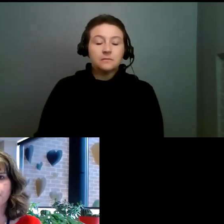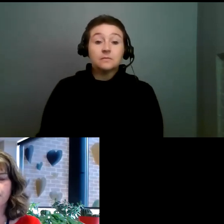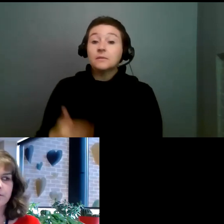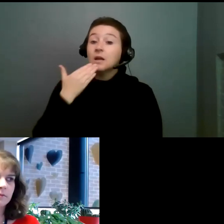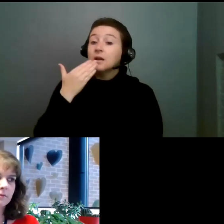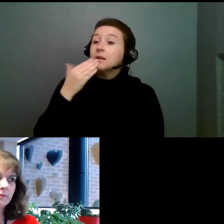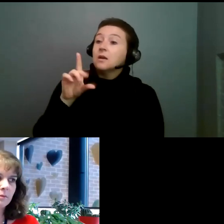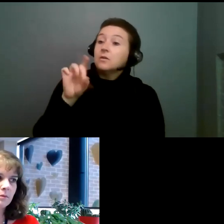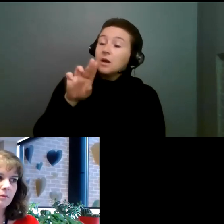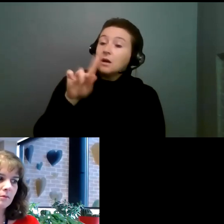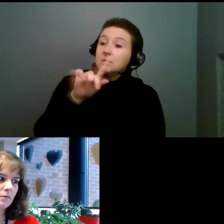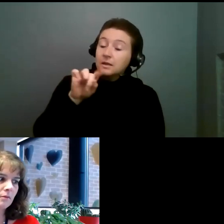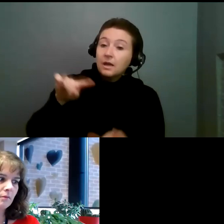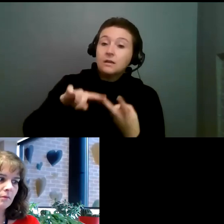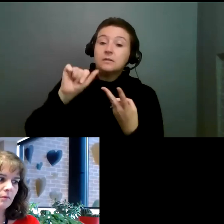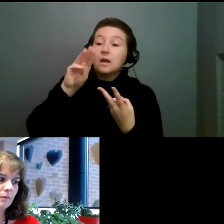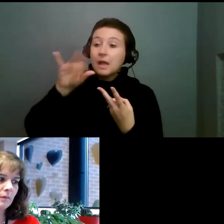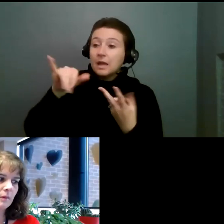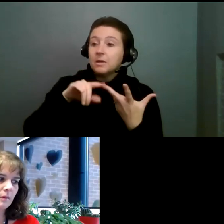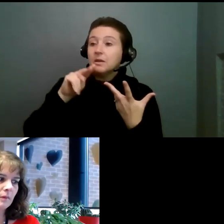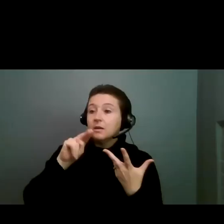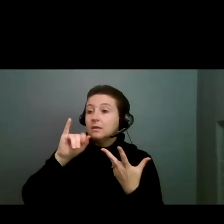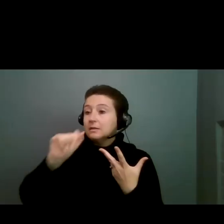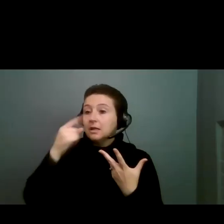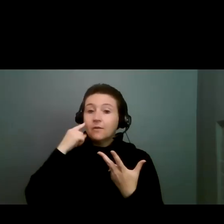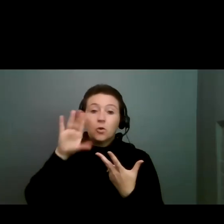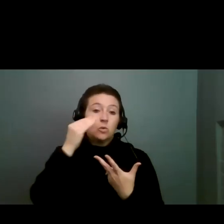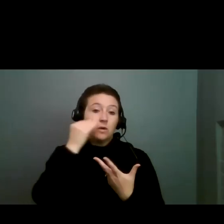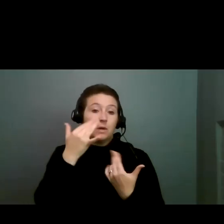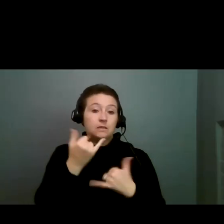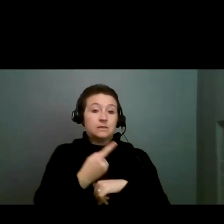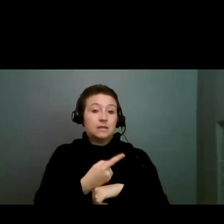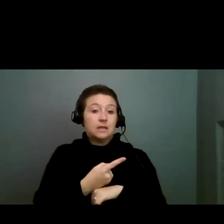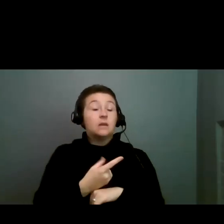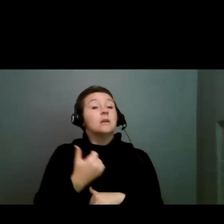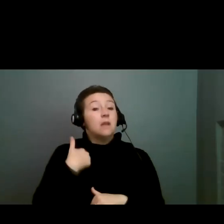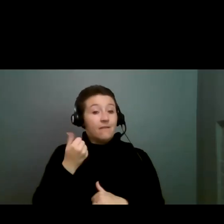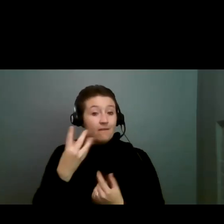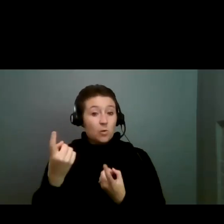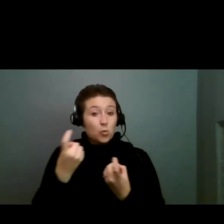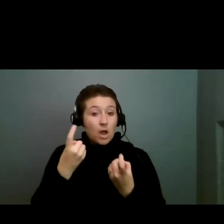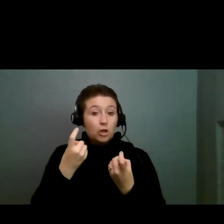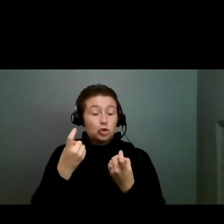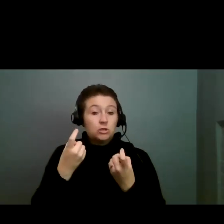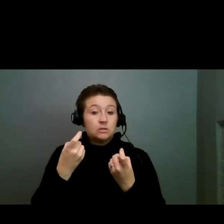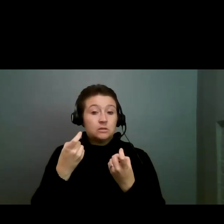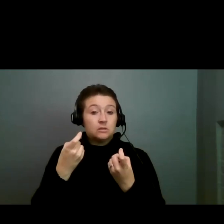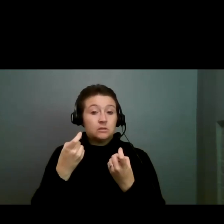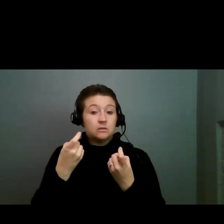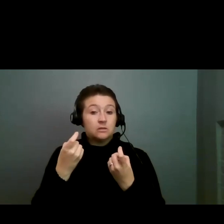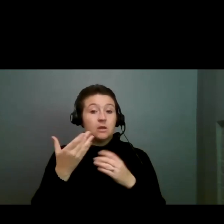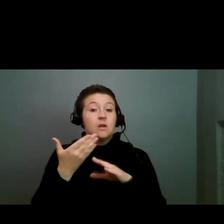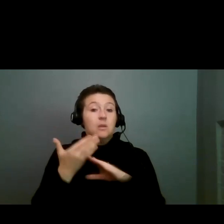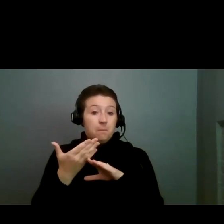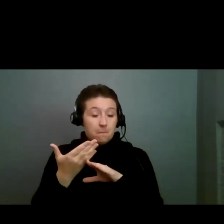Thank you to Dr. Katz, Amy, and Nita for your information today. We did have some questions that came into us prior to